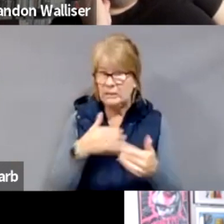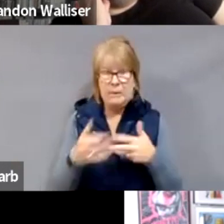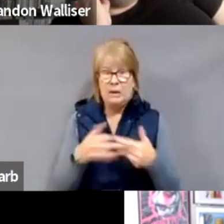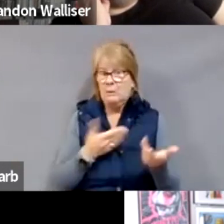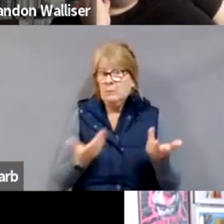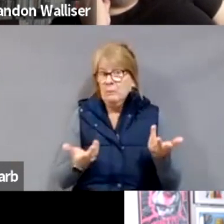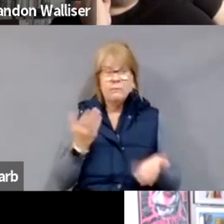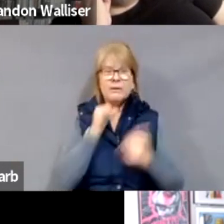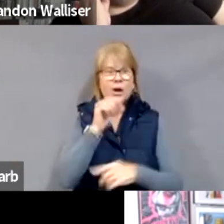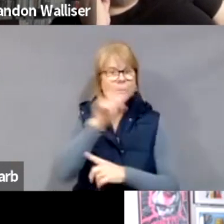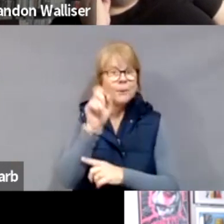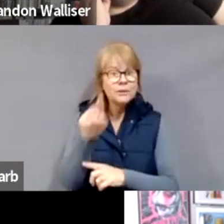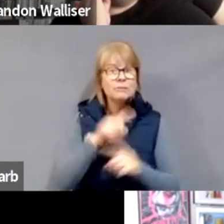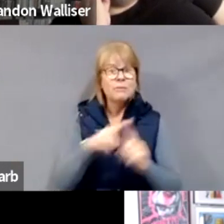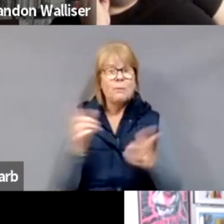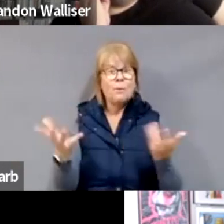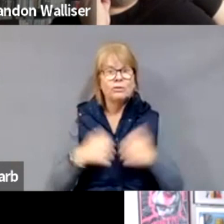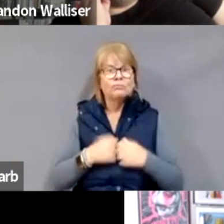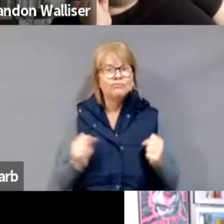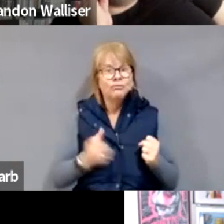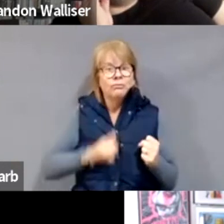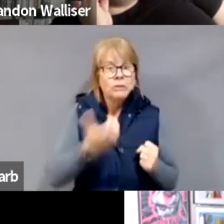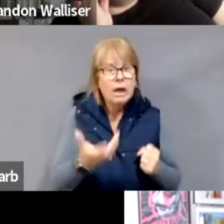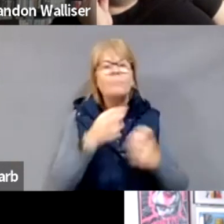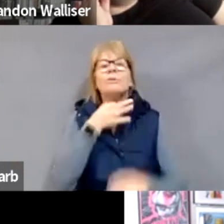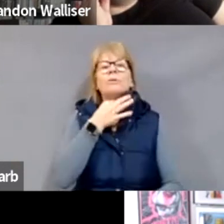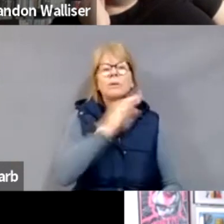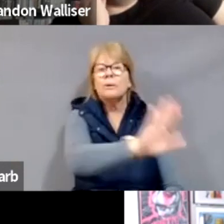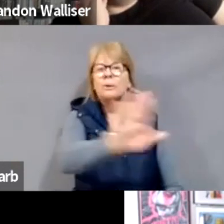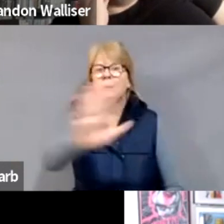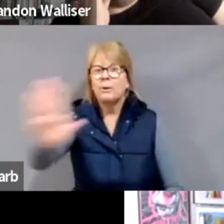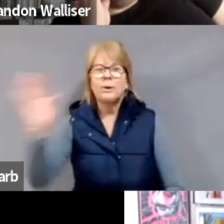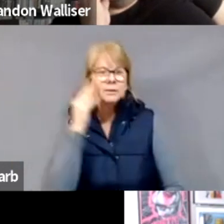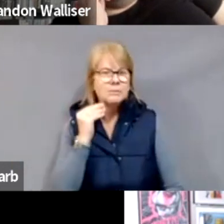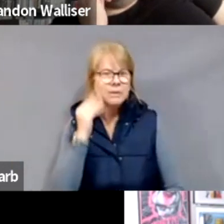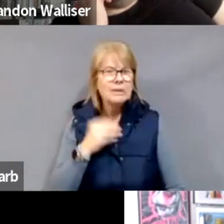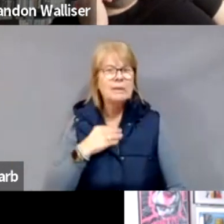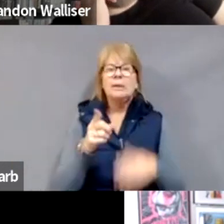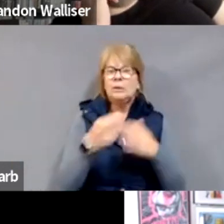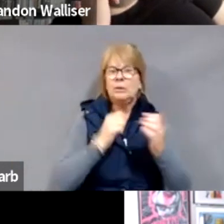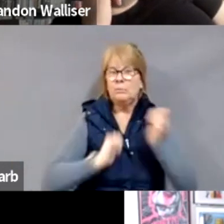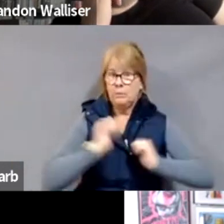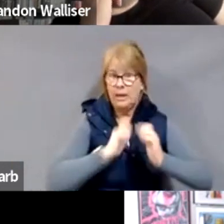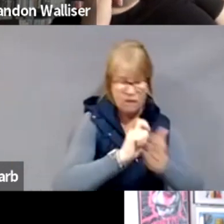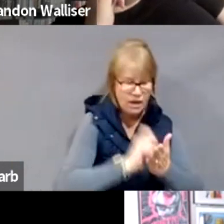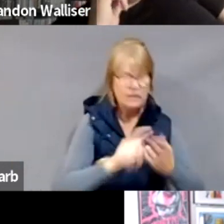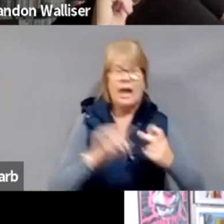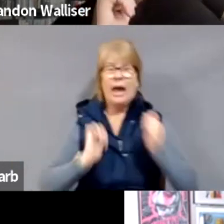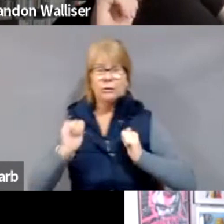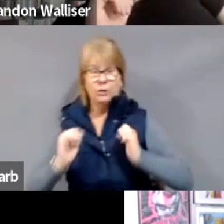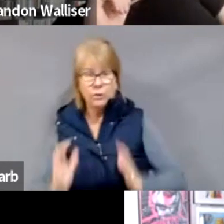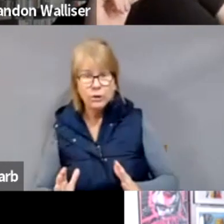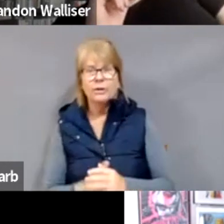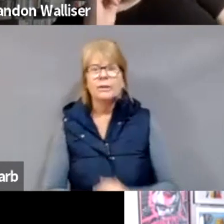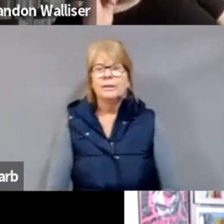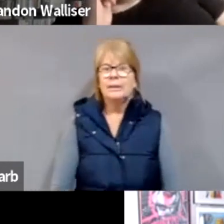not, but I'm curious what people's experiences are. I see playwrights and actors in the room, and take the